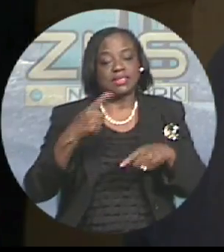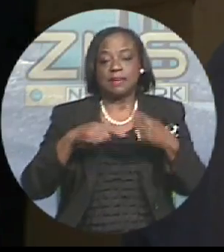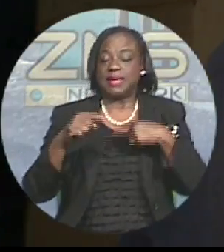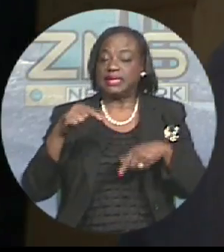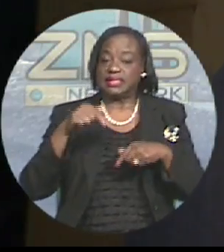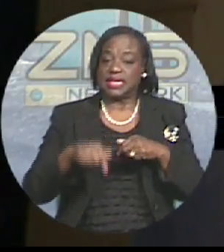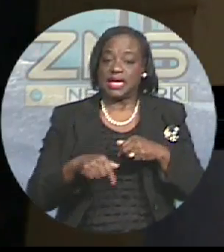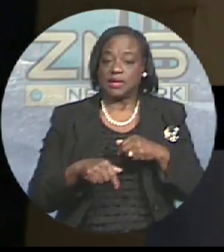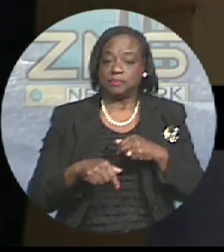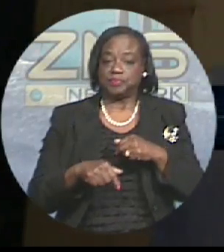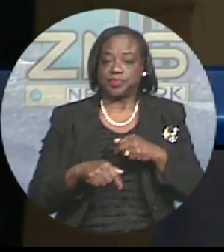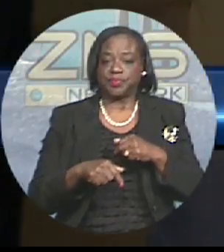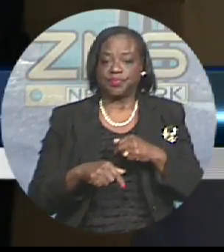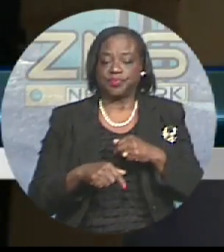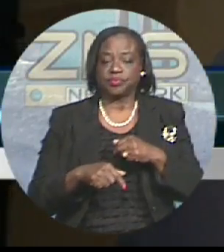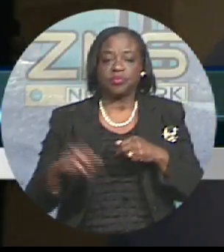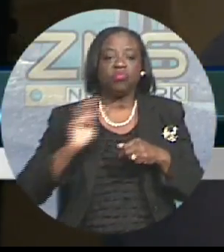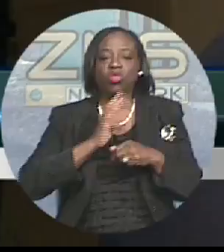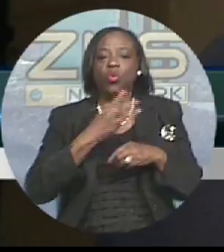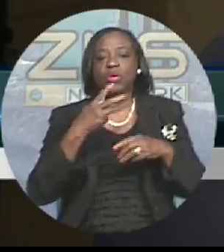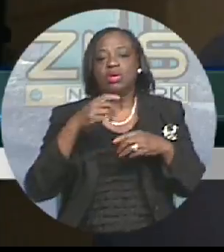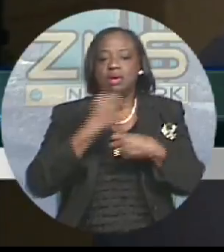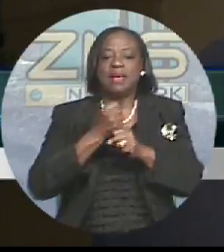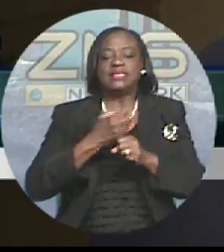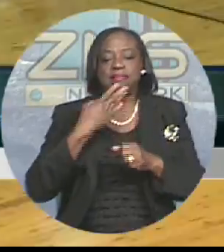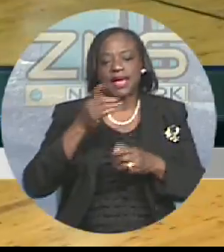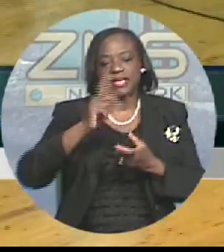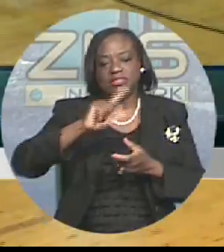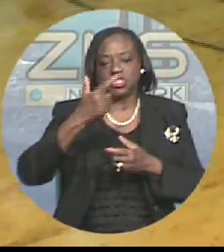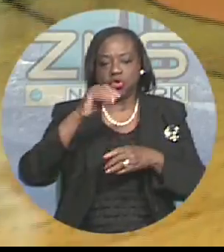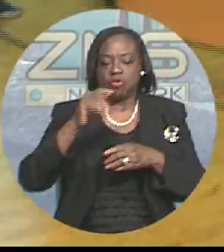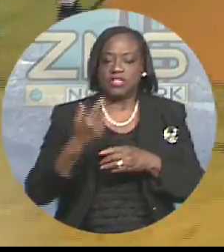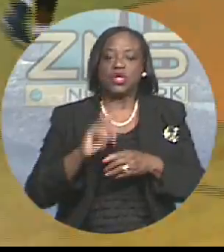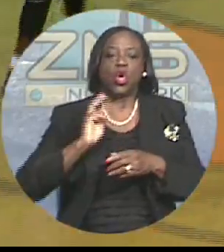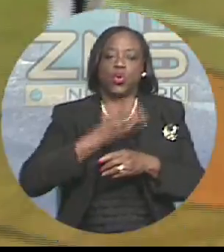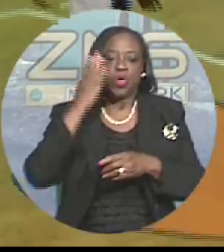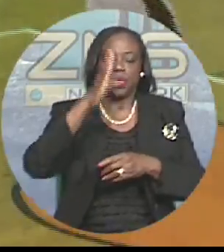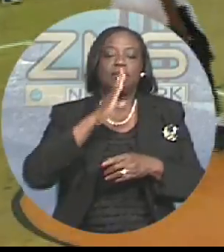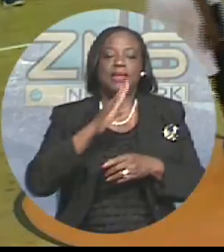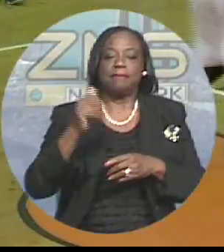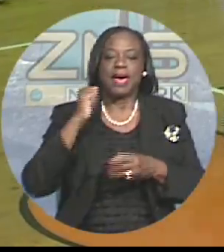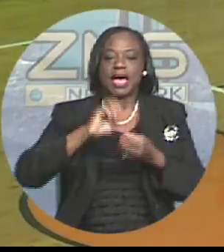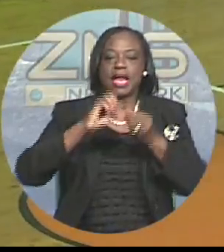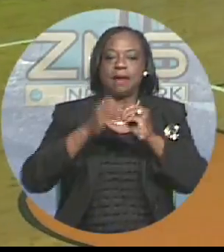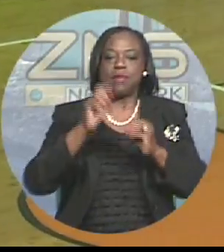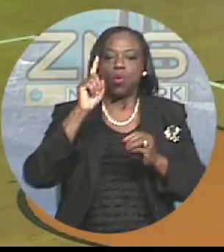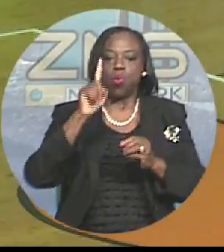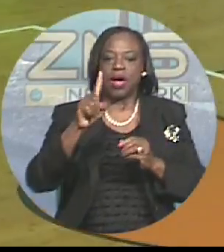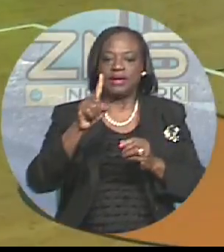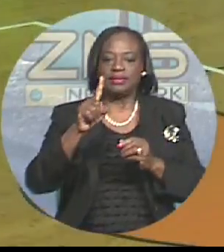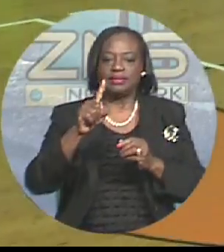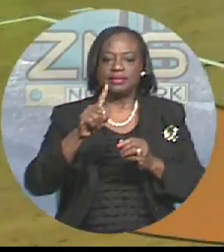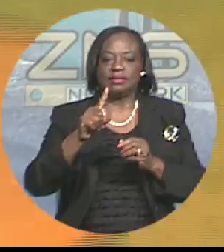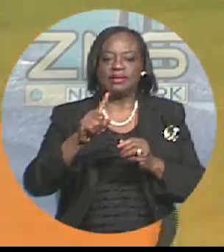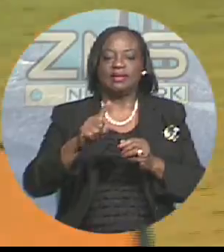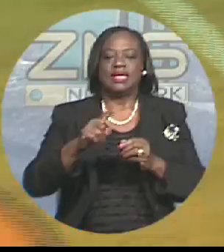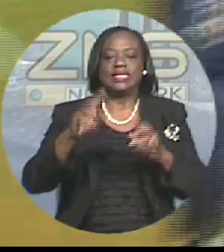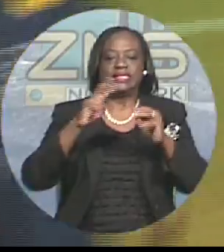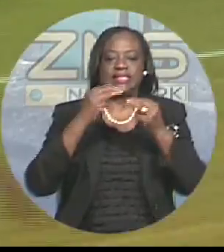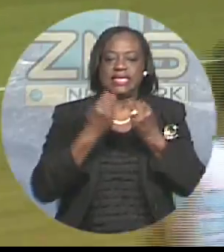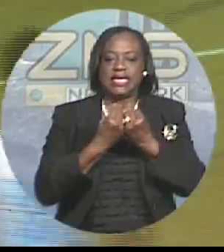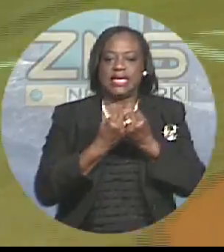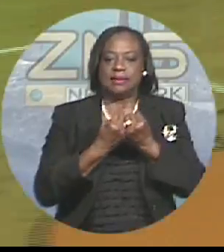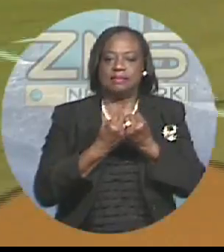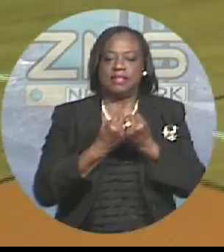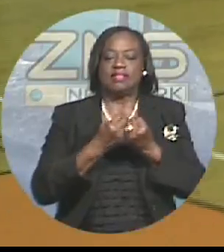key turnovers that really cost us, but we'll be back. The number 1 ranked team in the country, the Tabernacle Baptist Falcons, down by